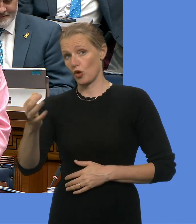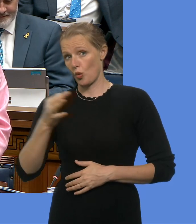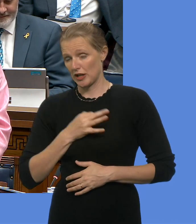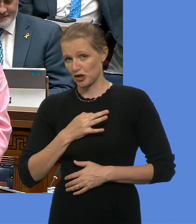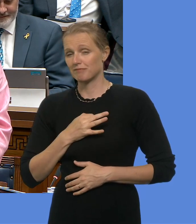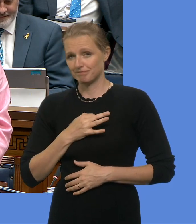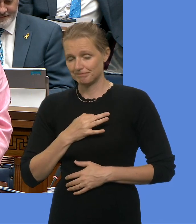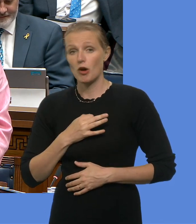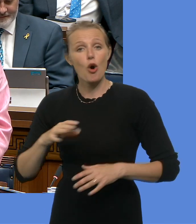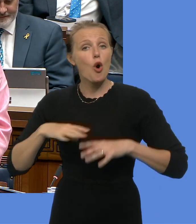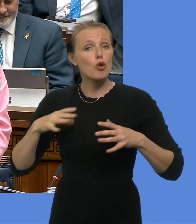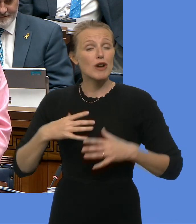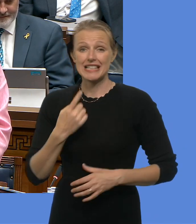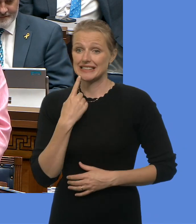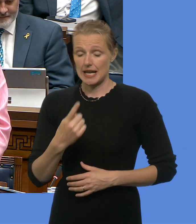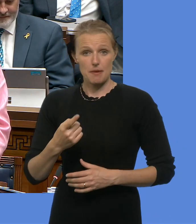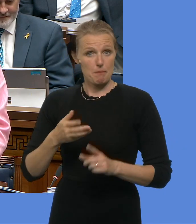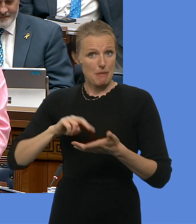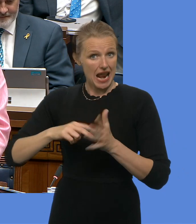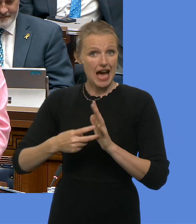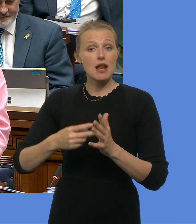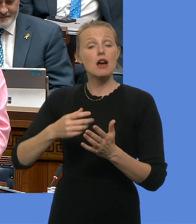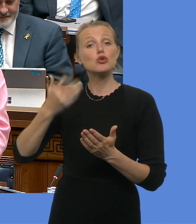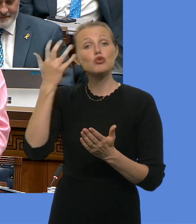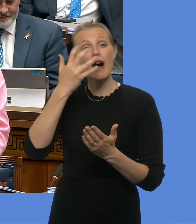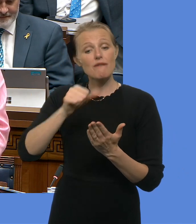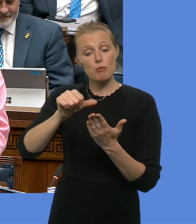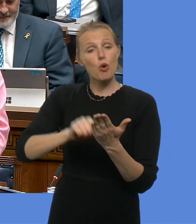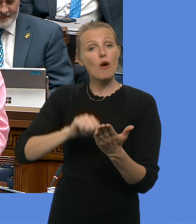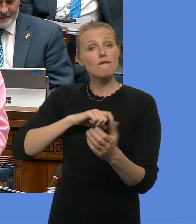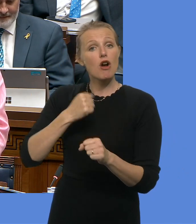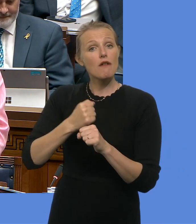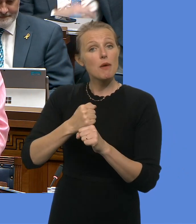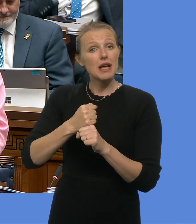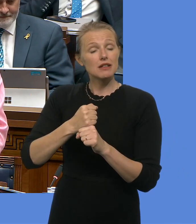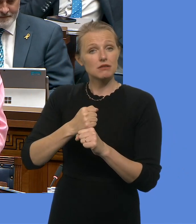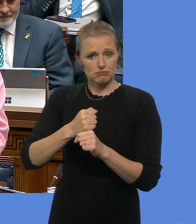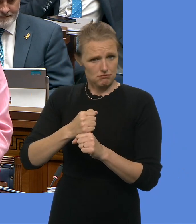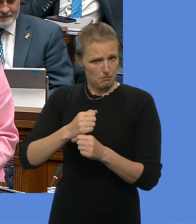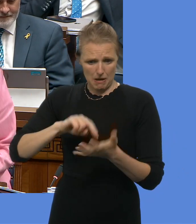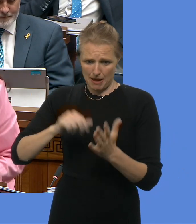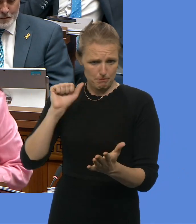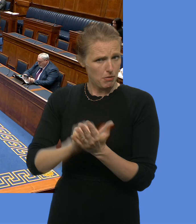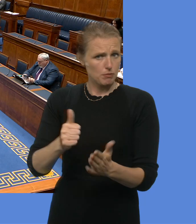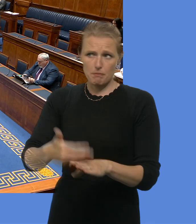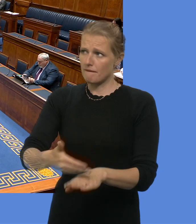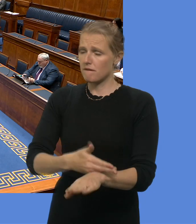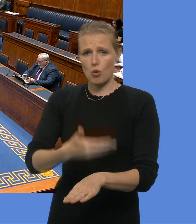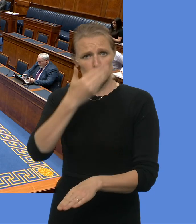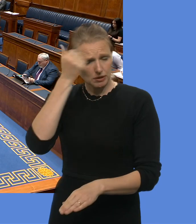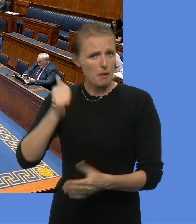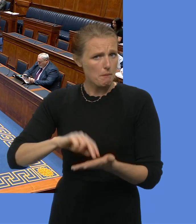indicated, our intention is to publish a draft programme for government as soon as possible, and certainly before the summer recess. Cathy